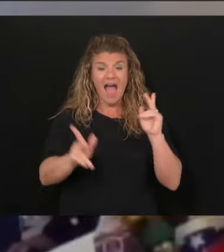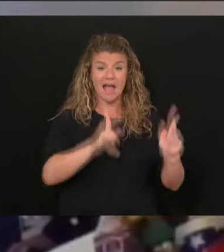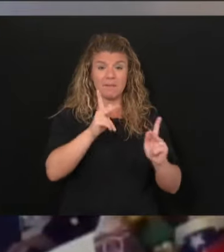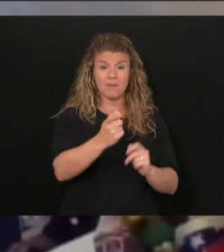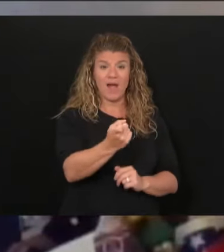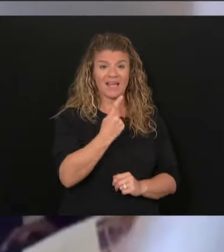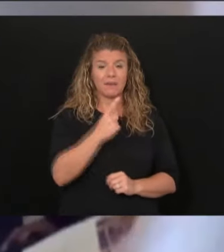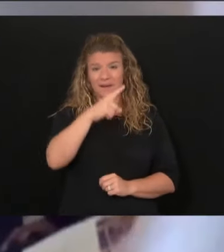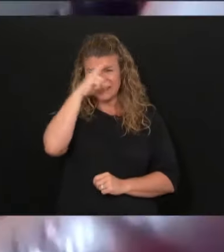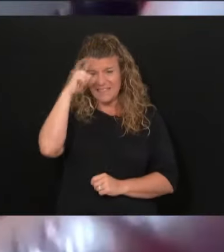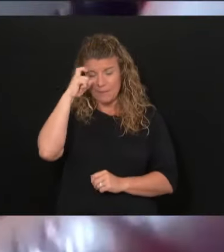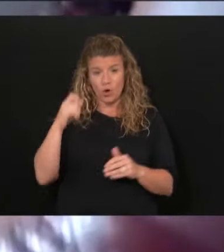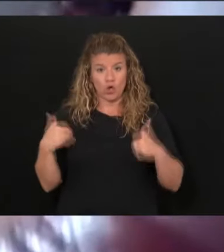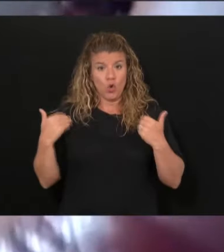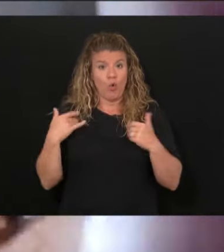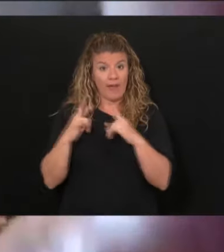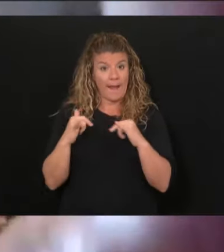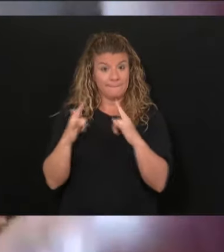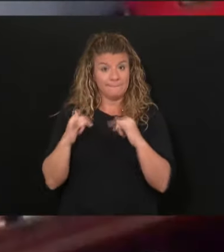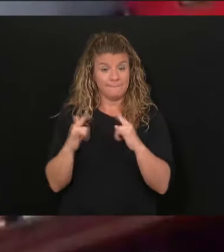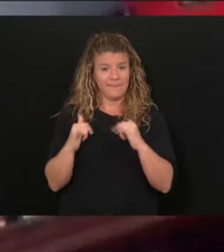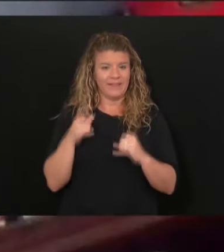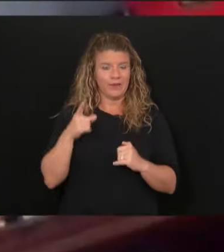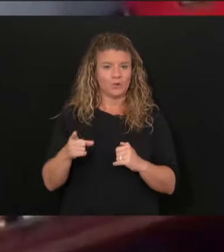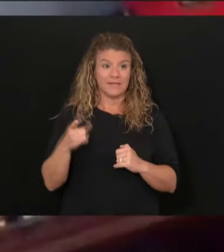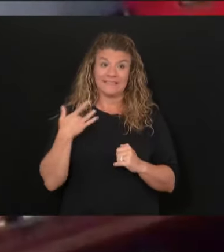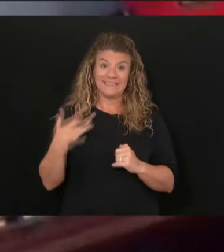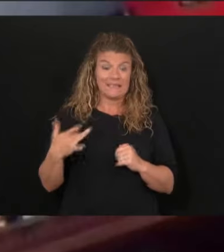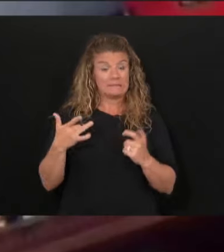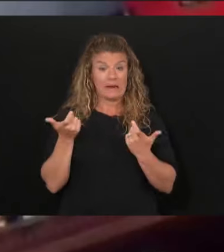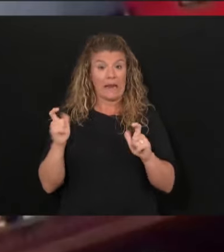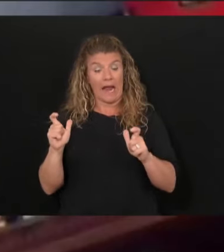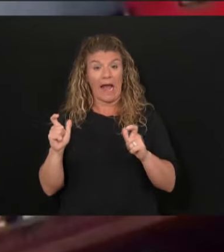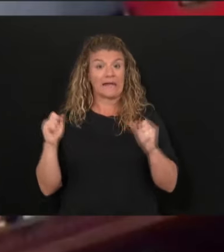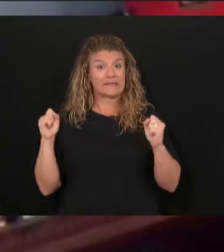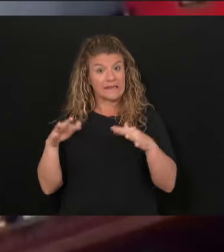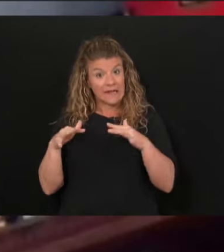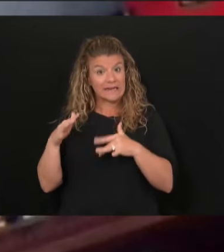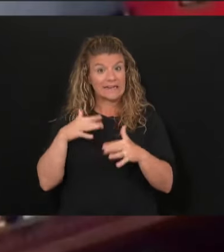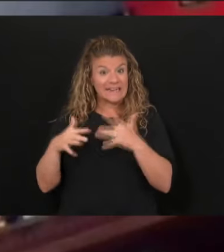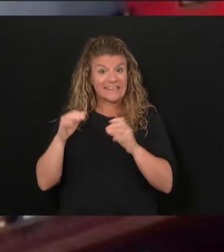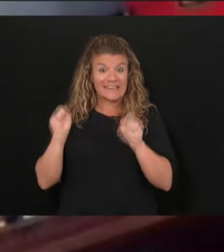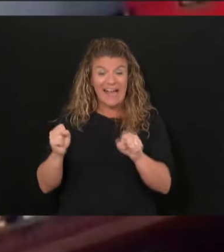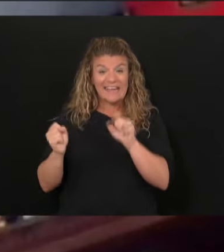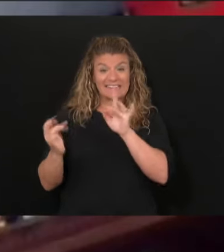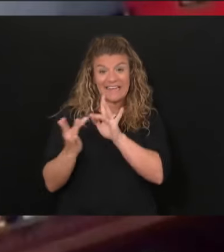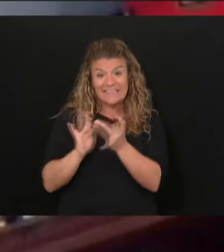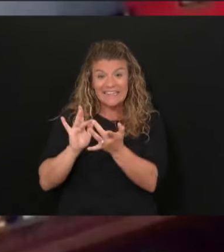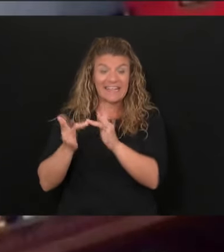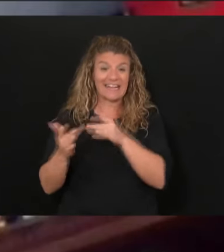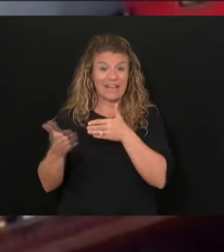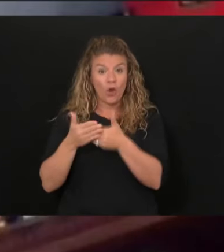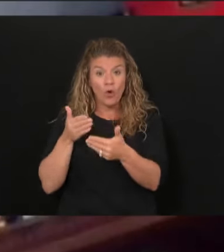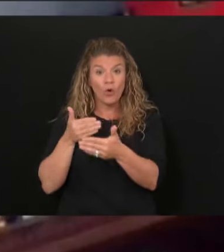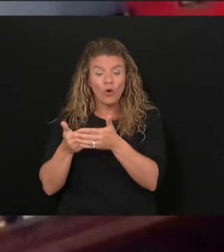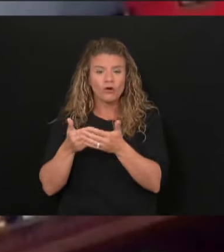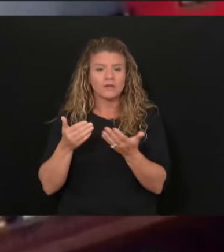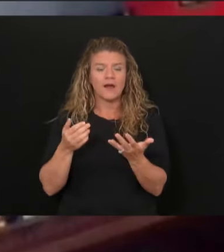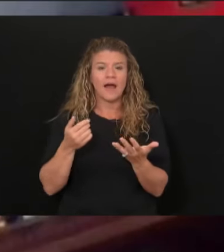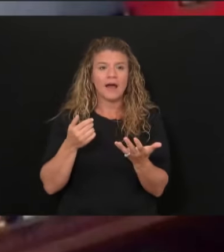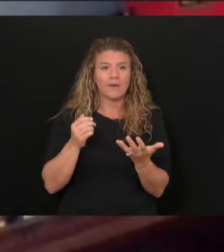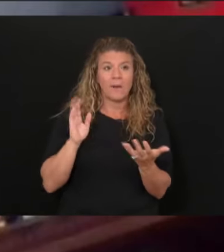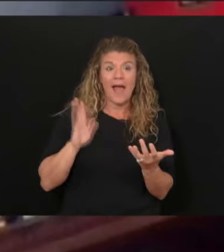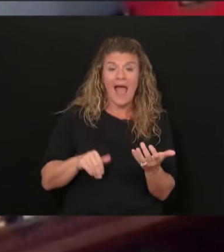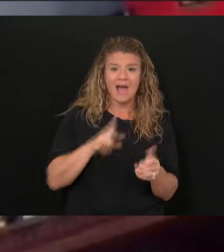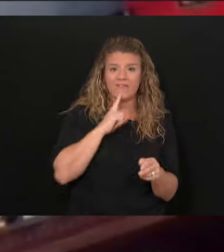youth camps. Those are obviously big gatherings with a lot of close contact. I just wondered if, and I don't think they've been mentioned